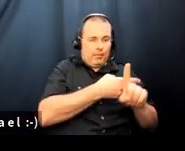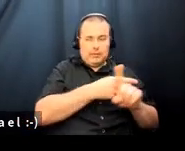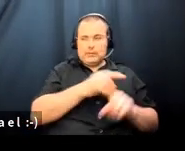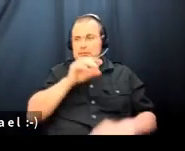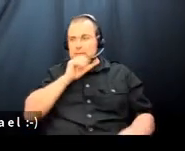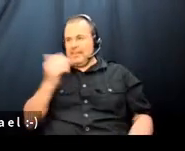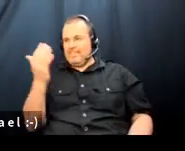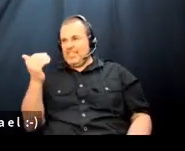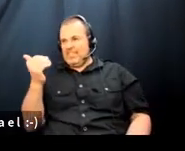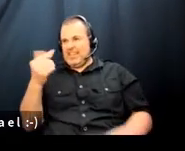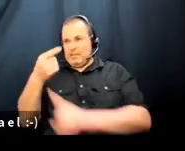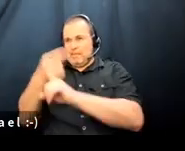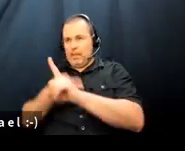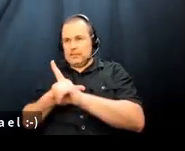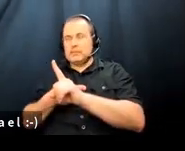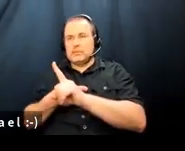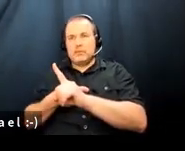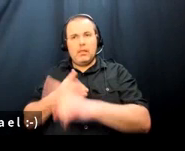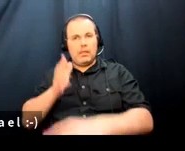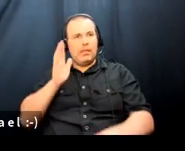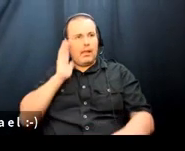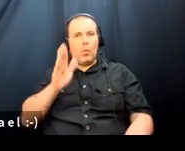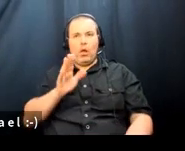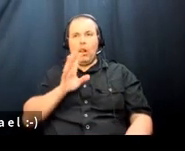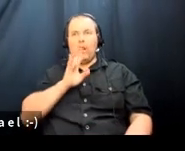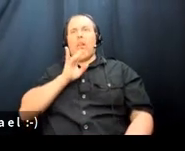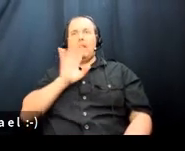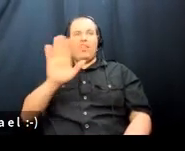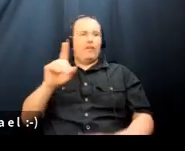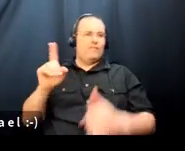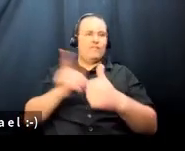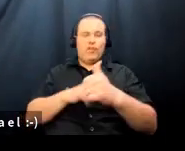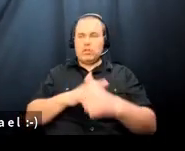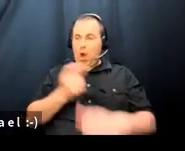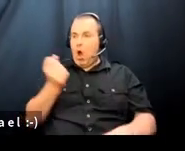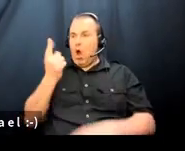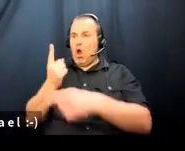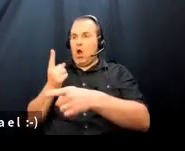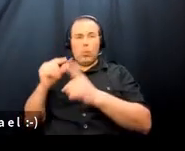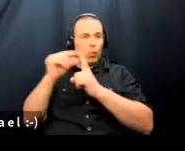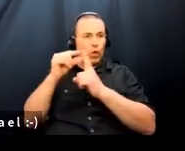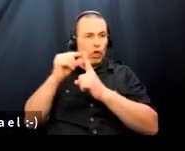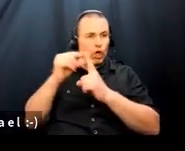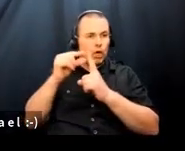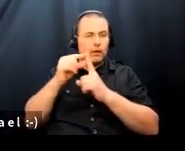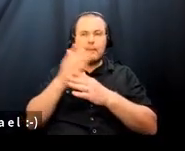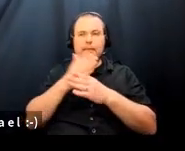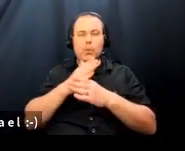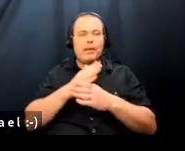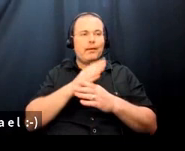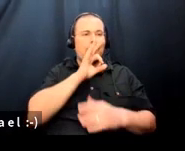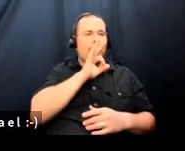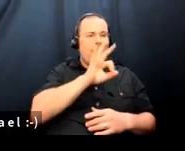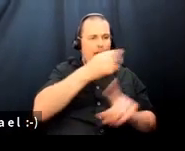will utter their first intelligible word, somewhere between 9 and 15